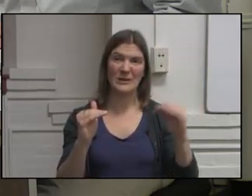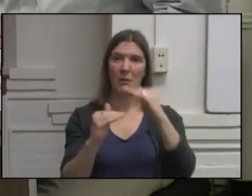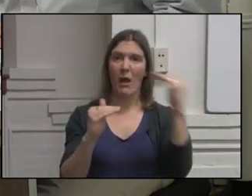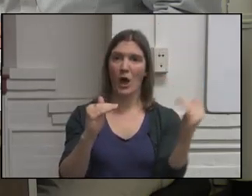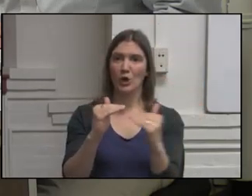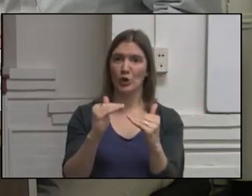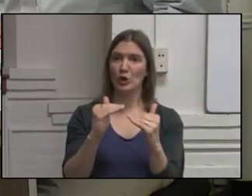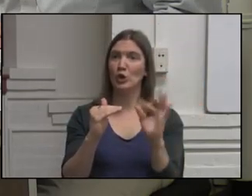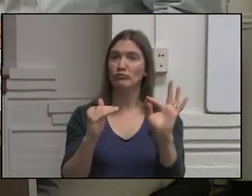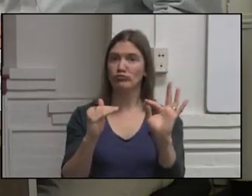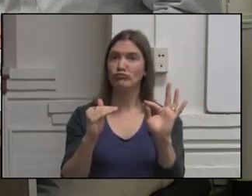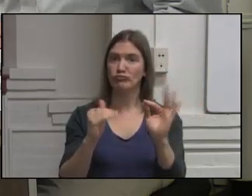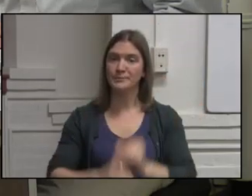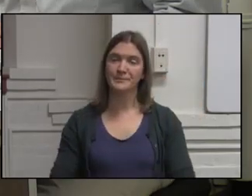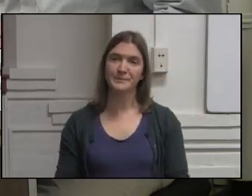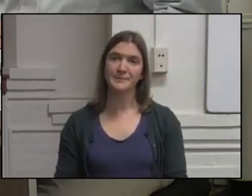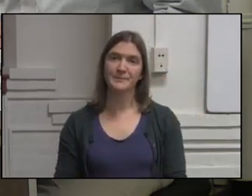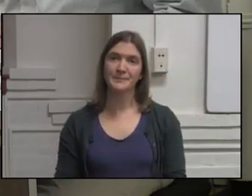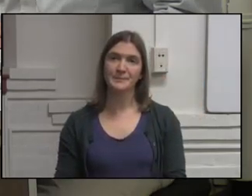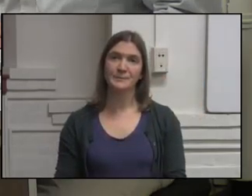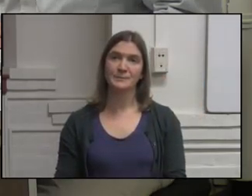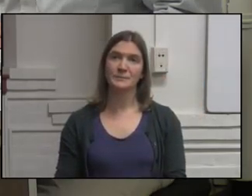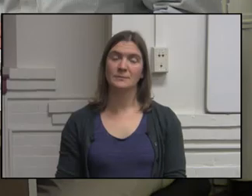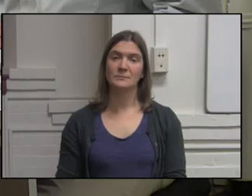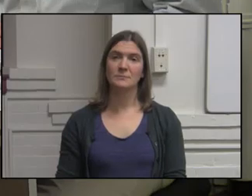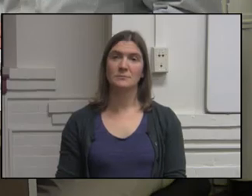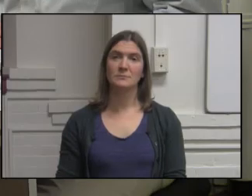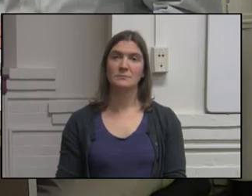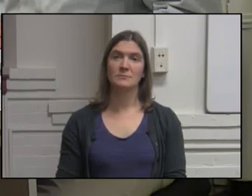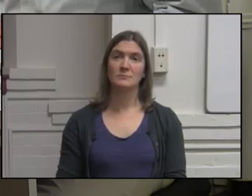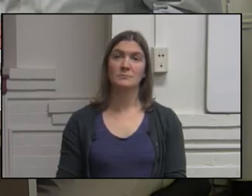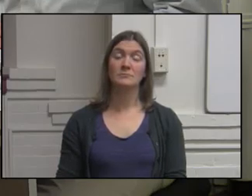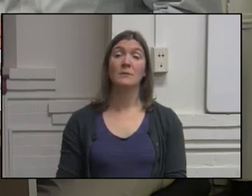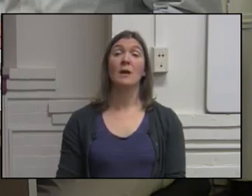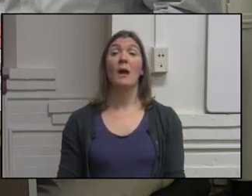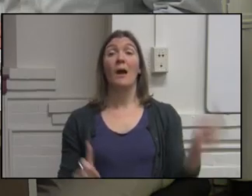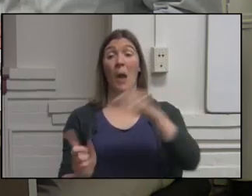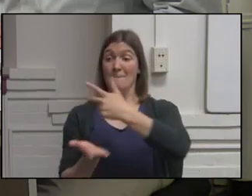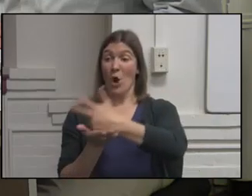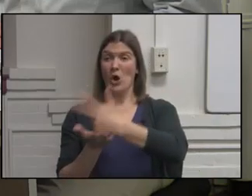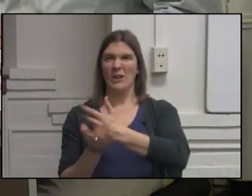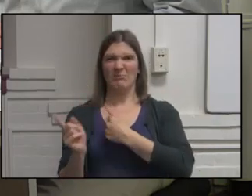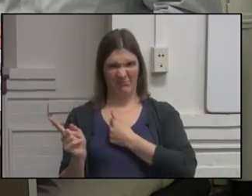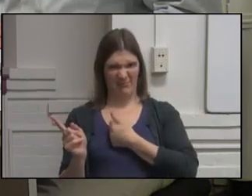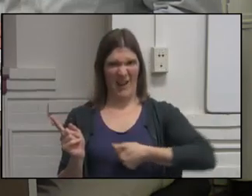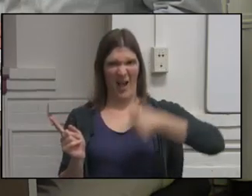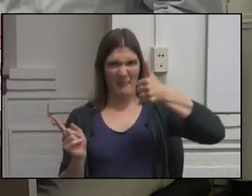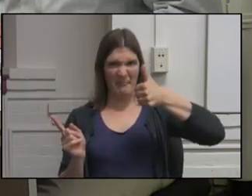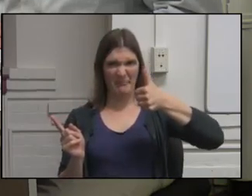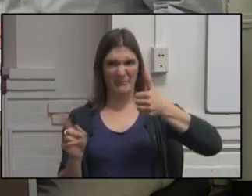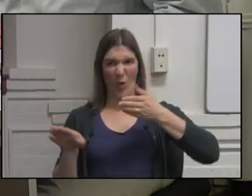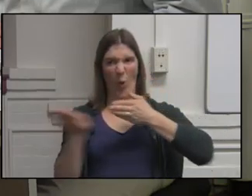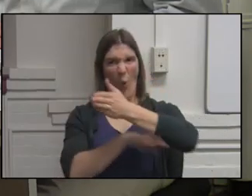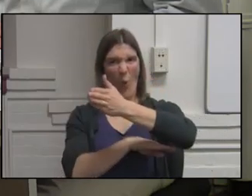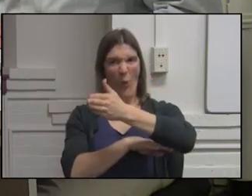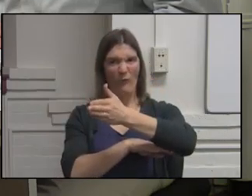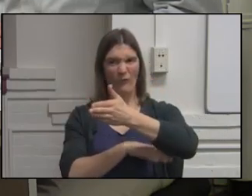68.9% of their annual expenditures. And the situation in the parking fund being over